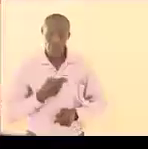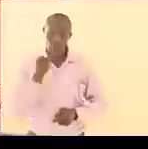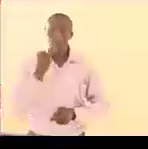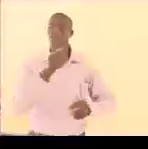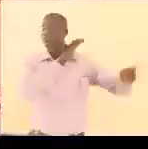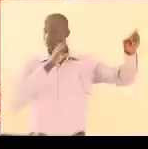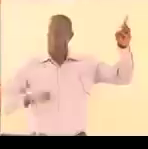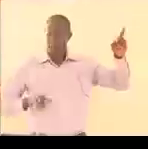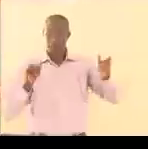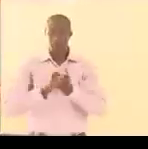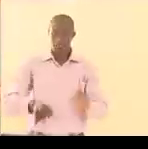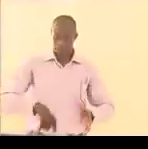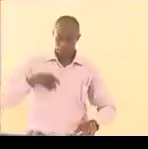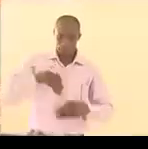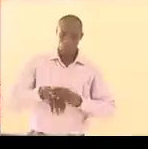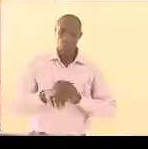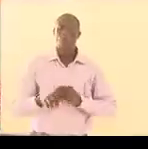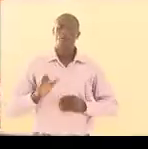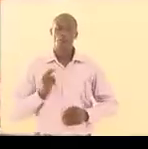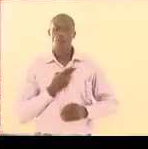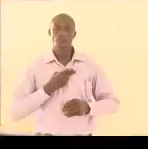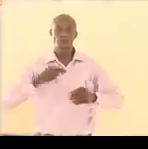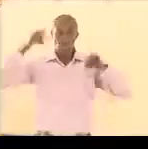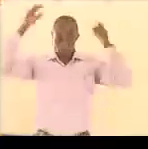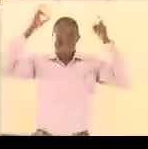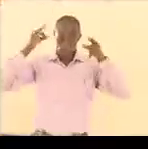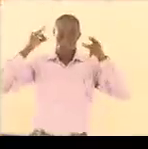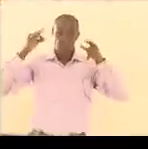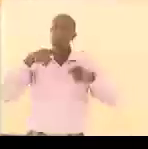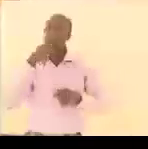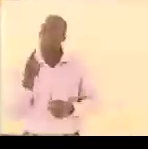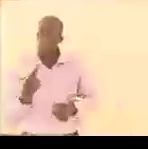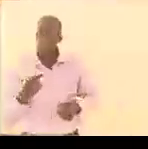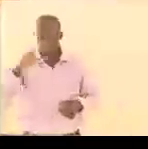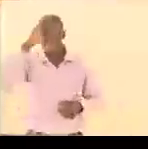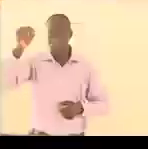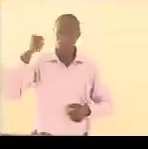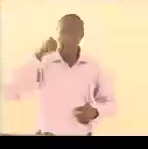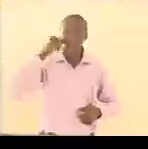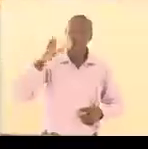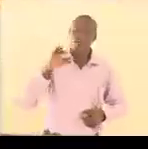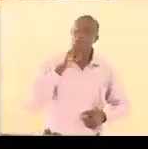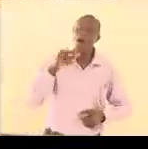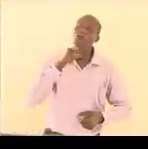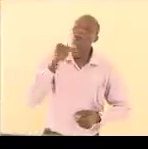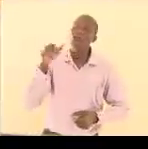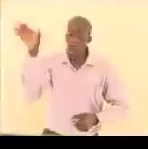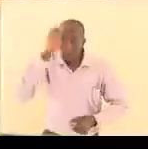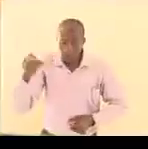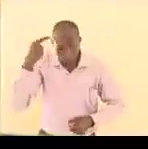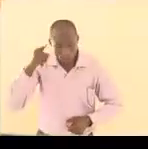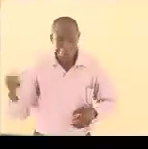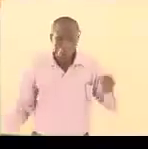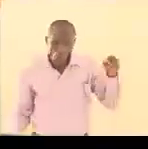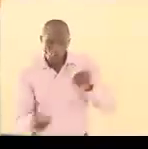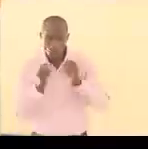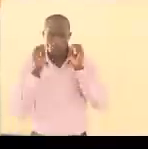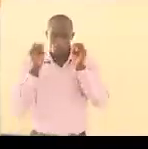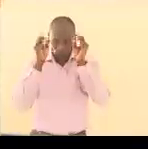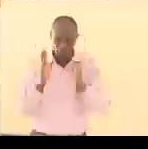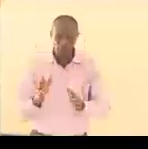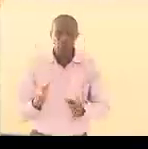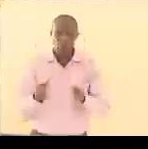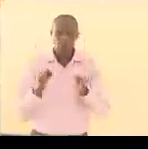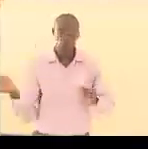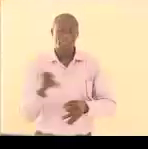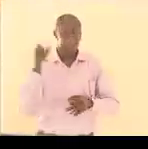Christ that lives in us. But Paul the 6th says, the men and women of today are not looking for more teachers, but witnesses. And if